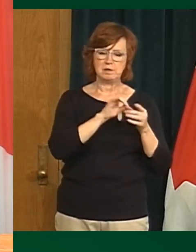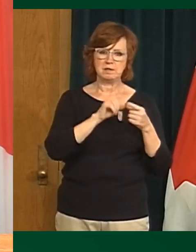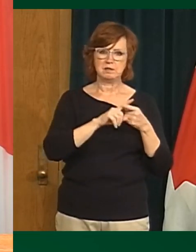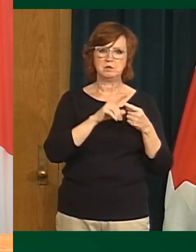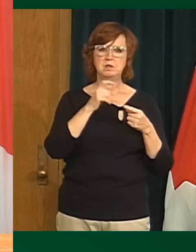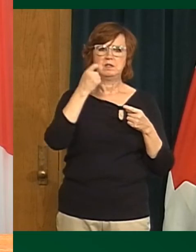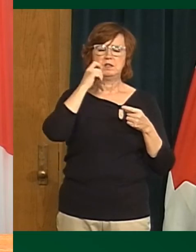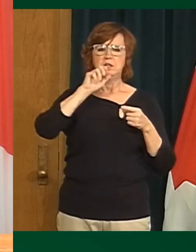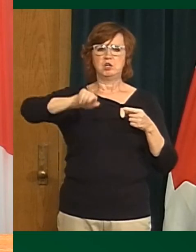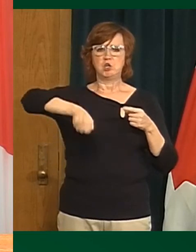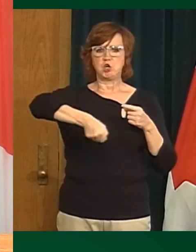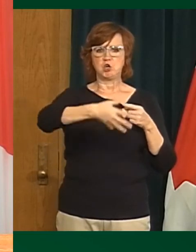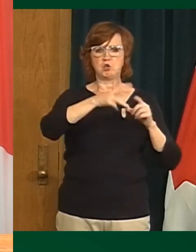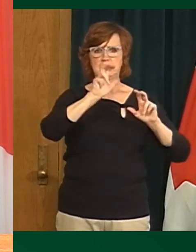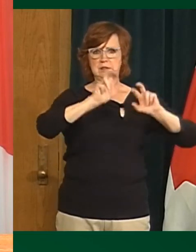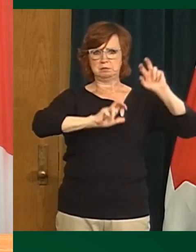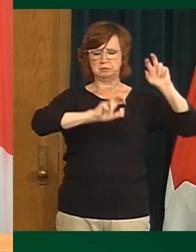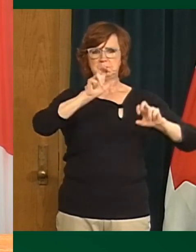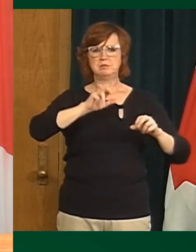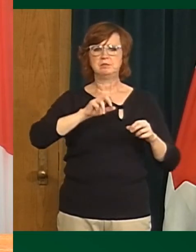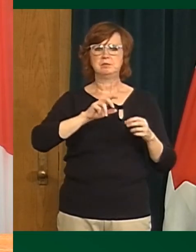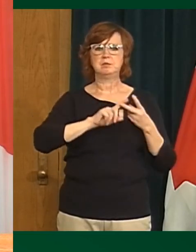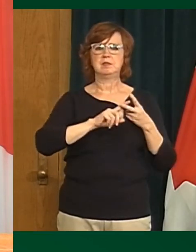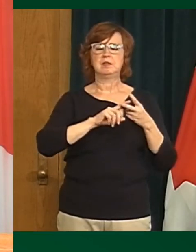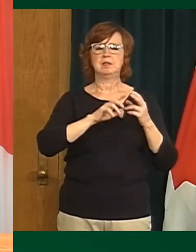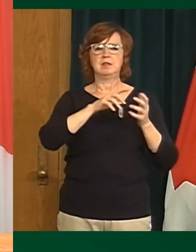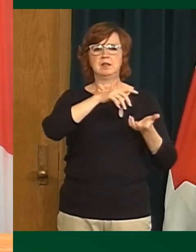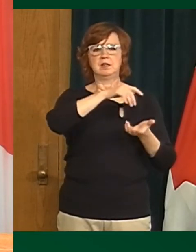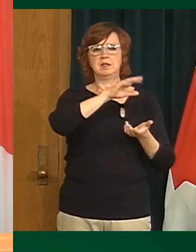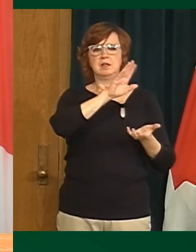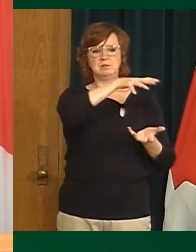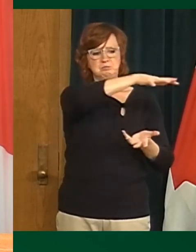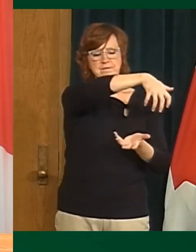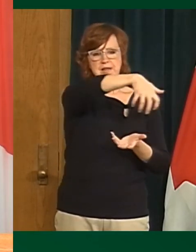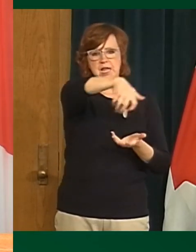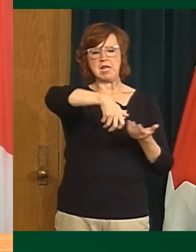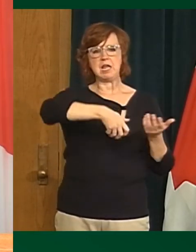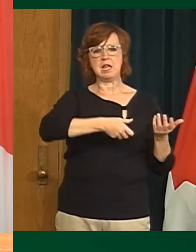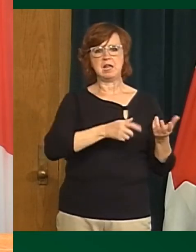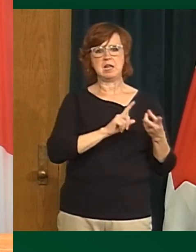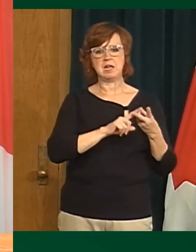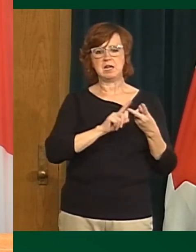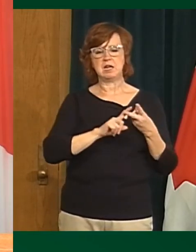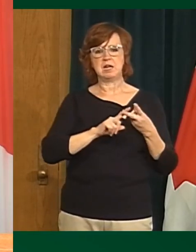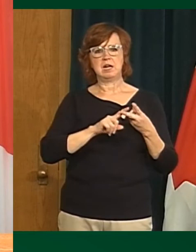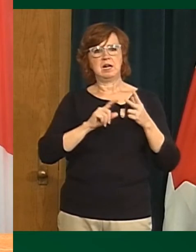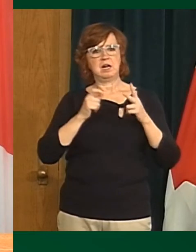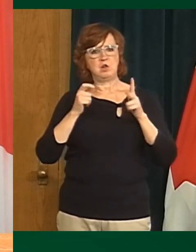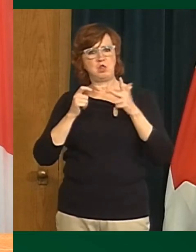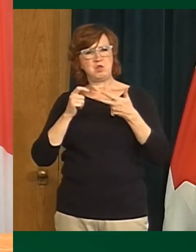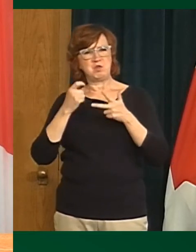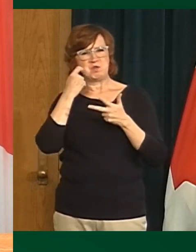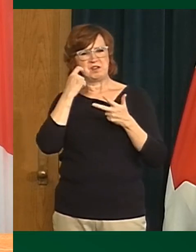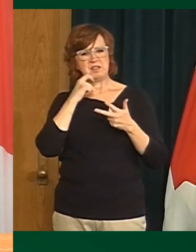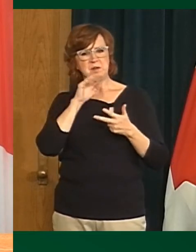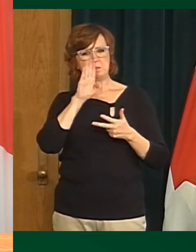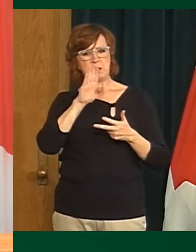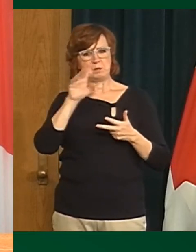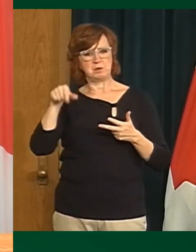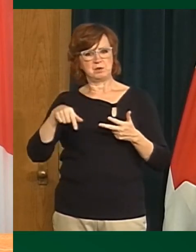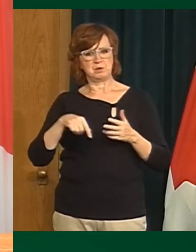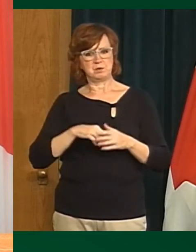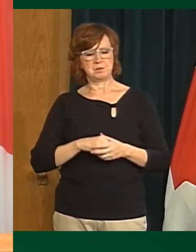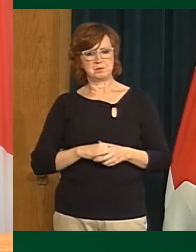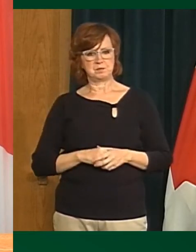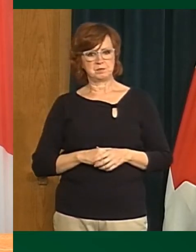now this community outbreak in Saskatoon that could be related to a barbecue or something, like, why are you not saying people avoid having barbecues